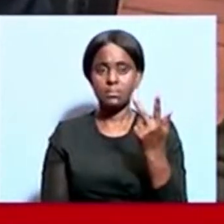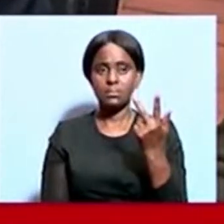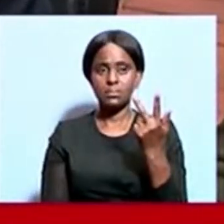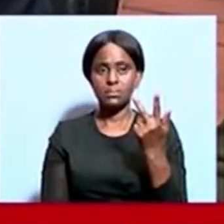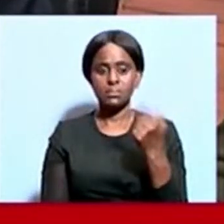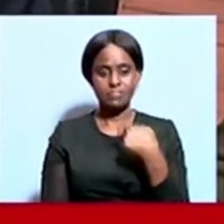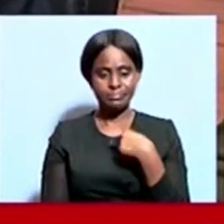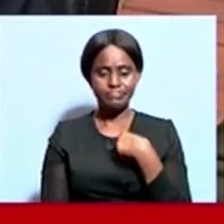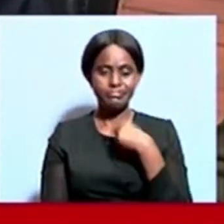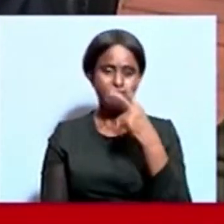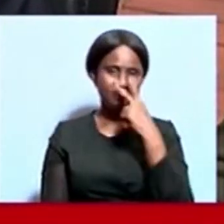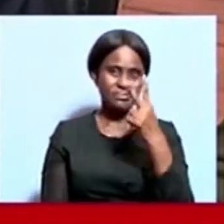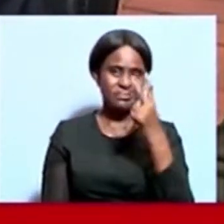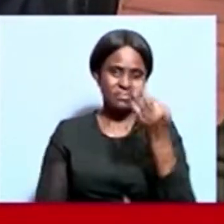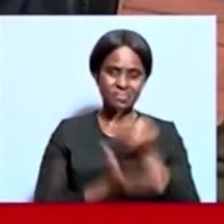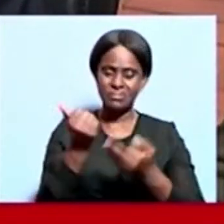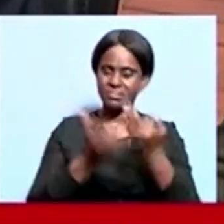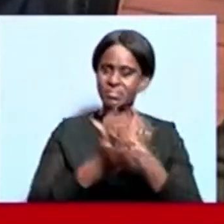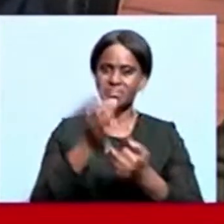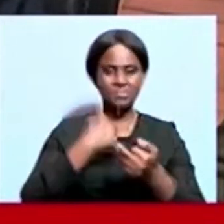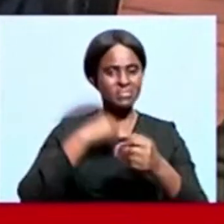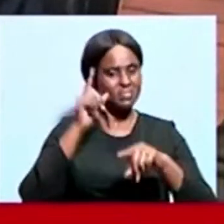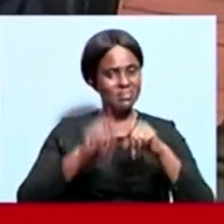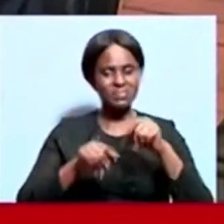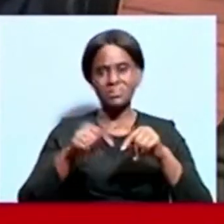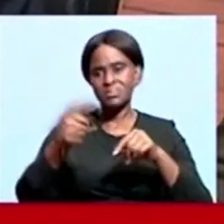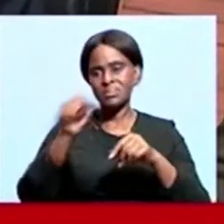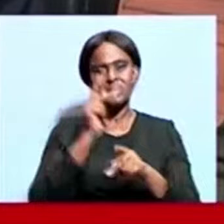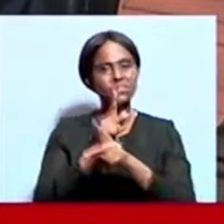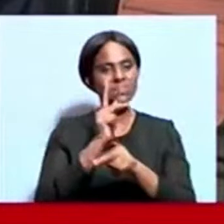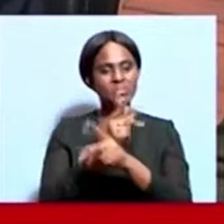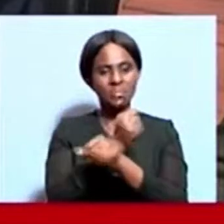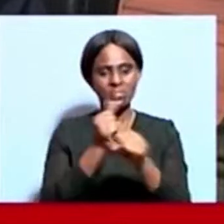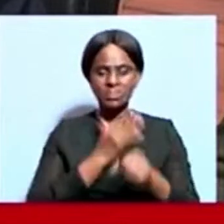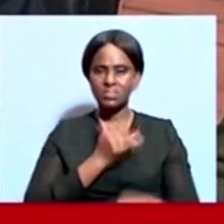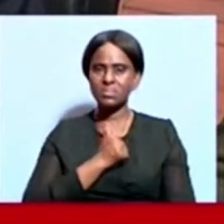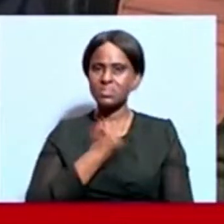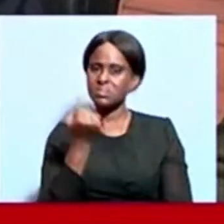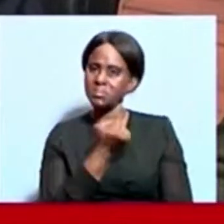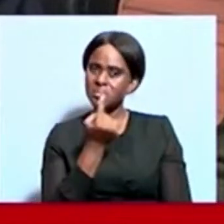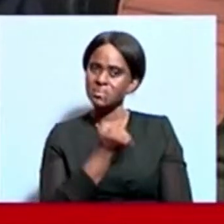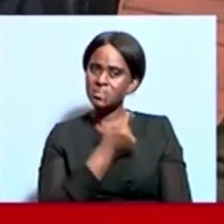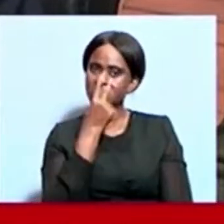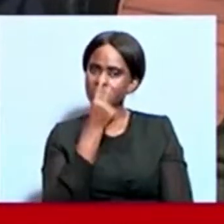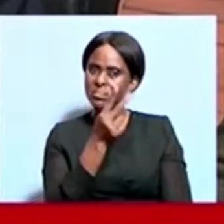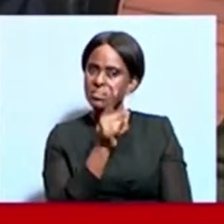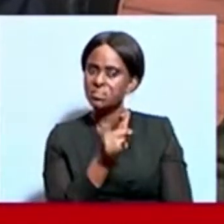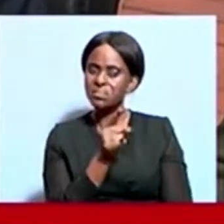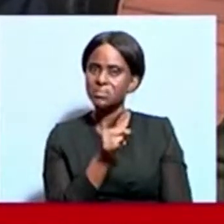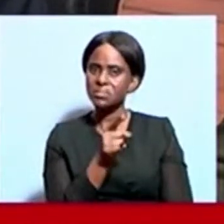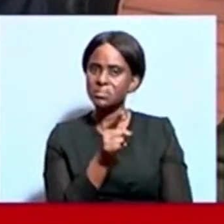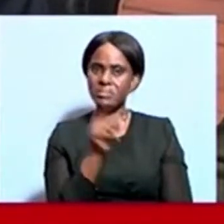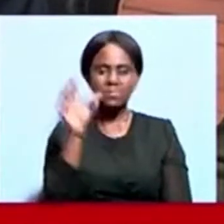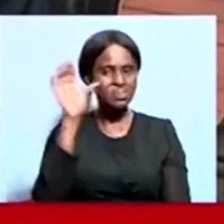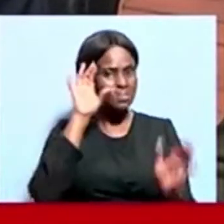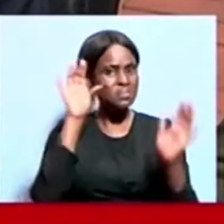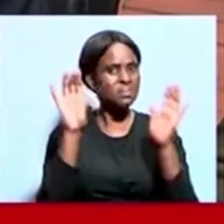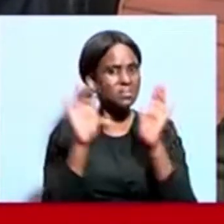I can't see the forms that they have secured. I see a